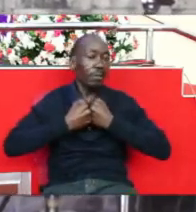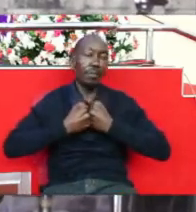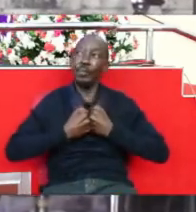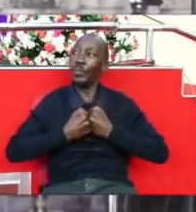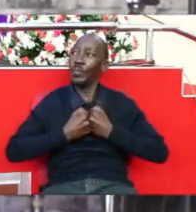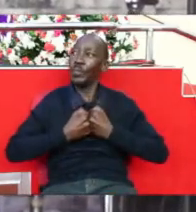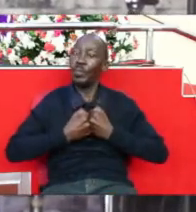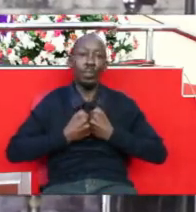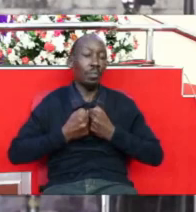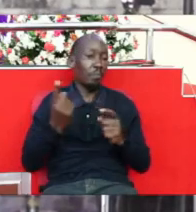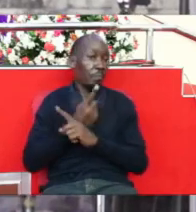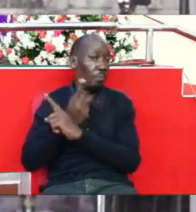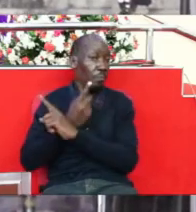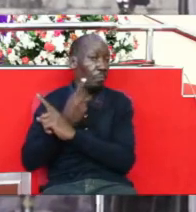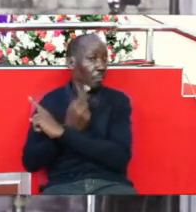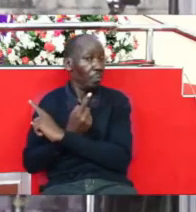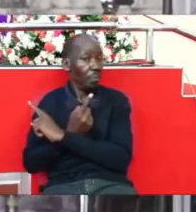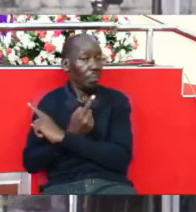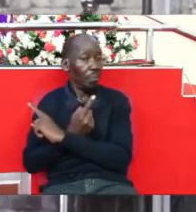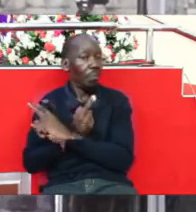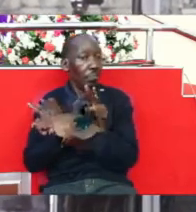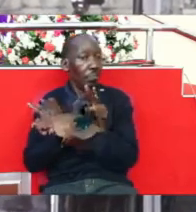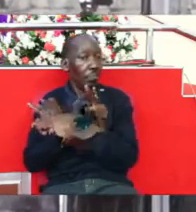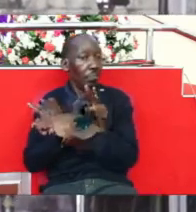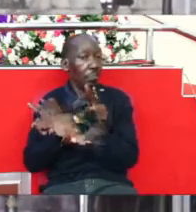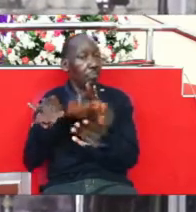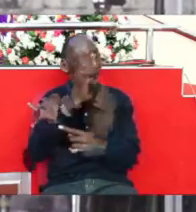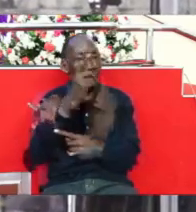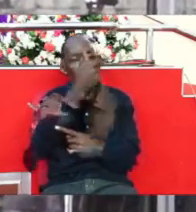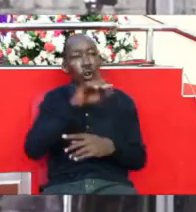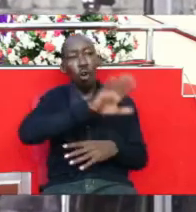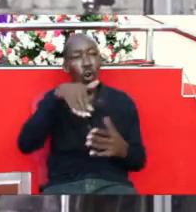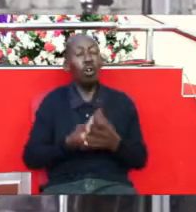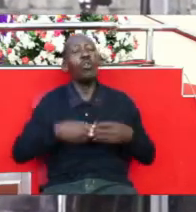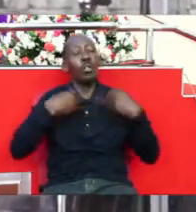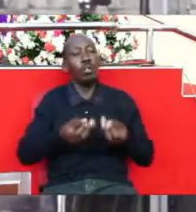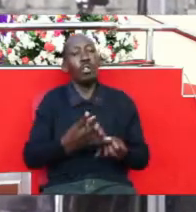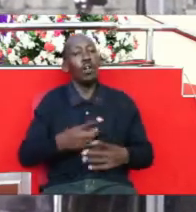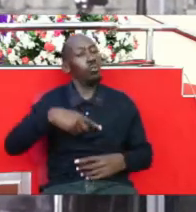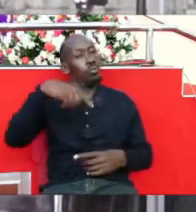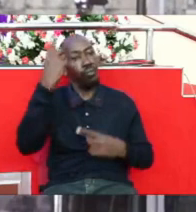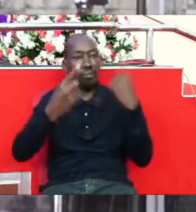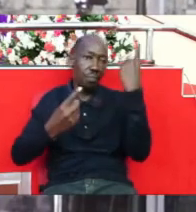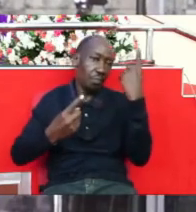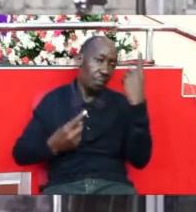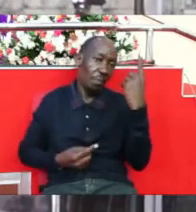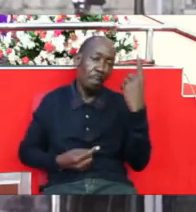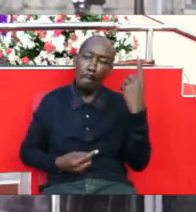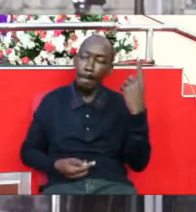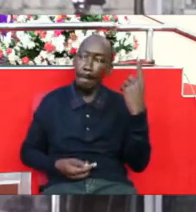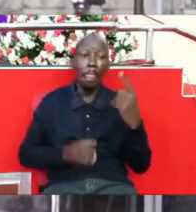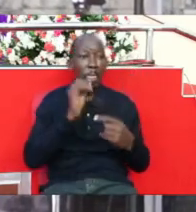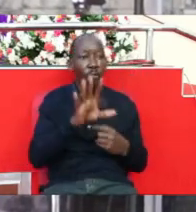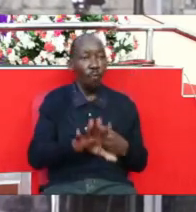mambo ya aina zote. But thanks be to God who always gives us victory. Lakini shukrani kwa Mungu ambaye anatupatia kila wakati ushindi. If you